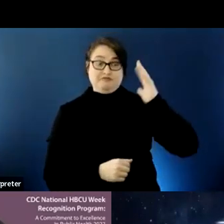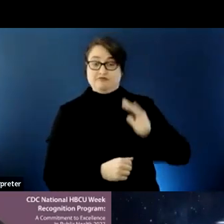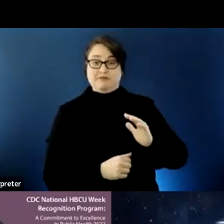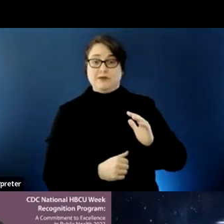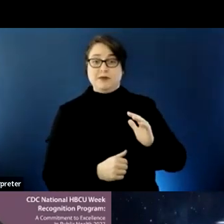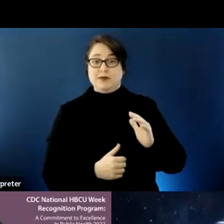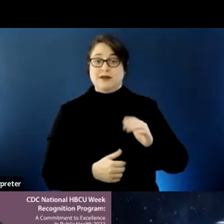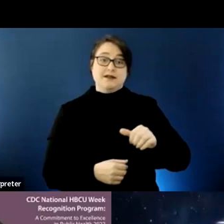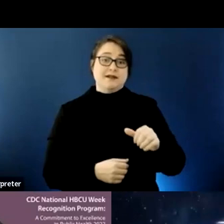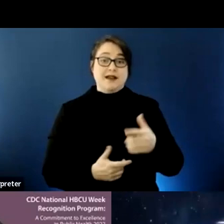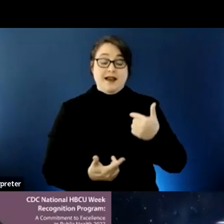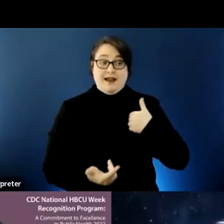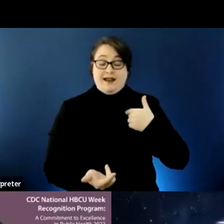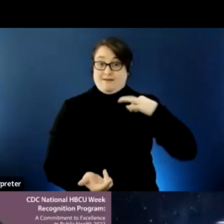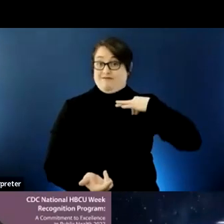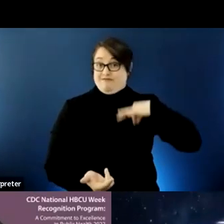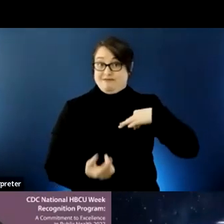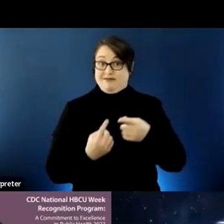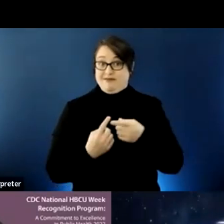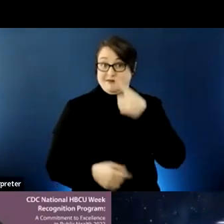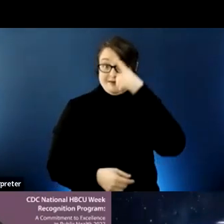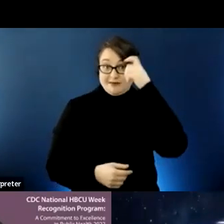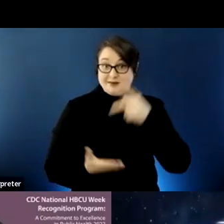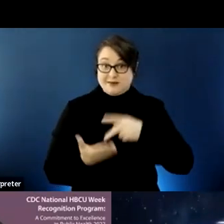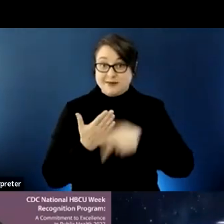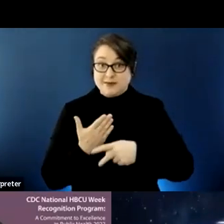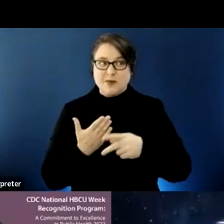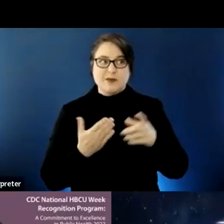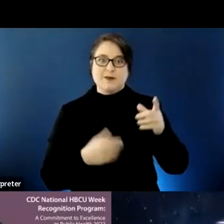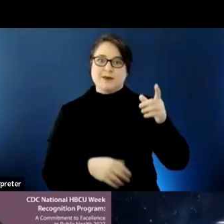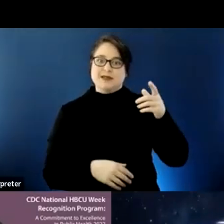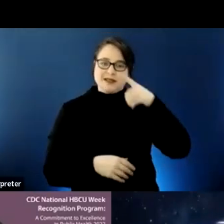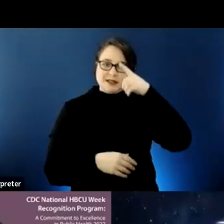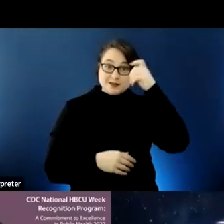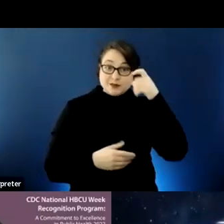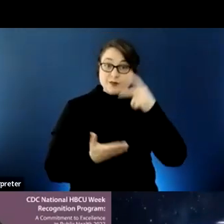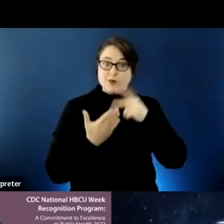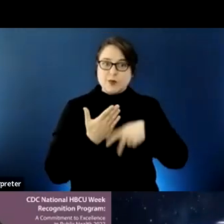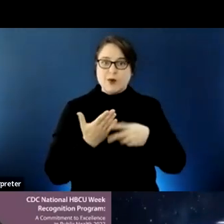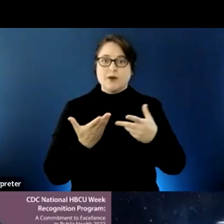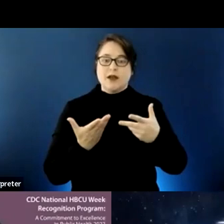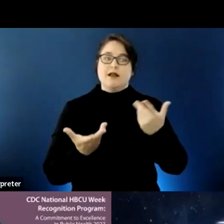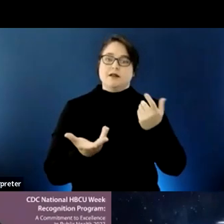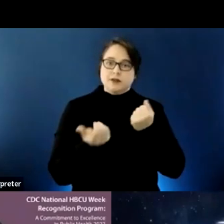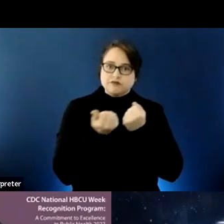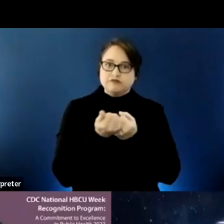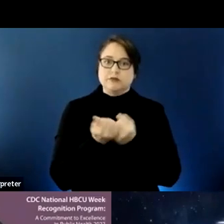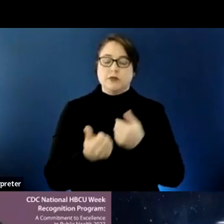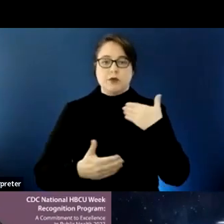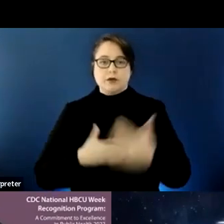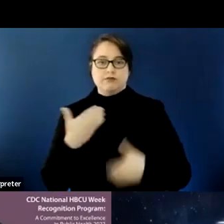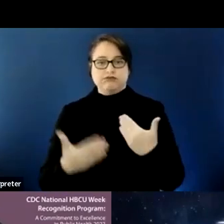I really benefited from summer programs. They propelled me along academically.